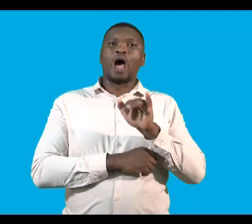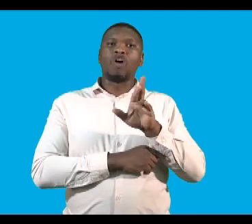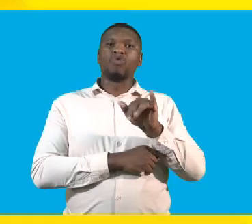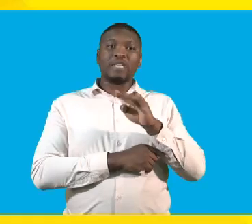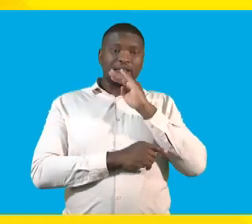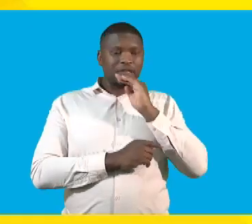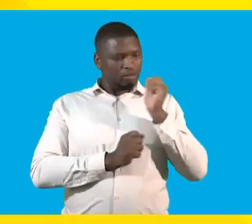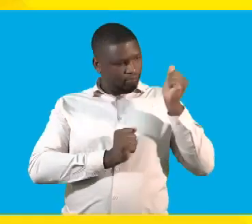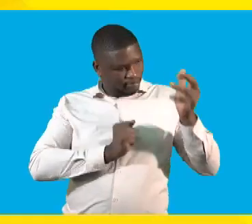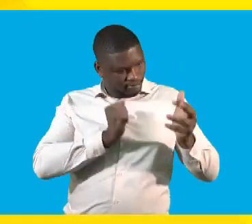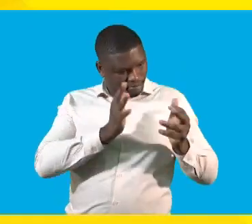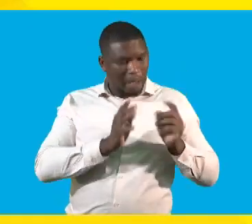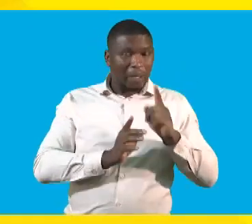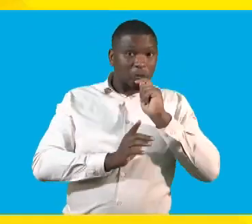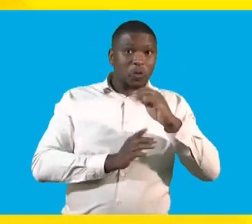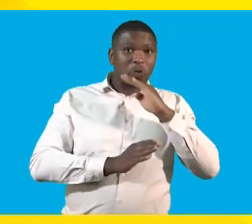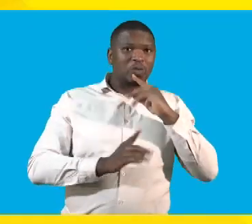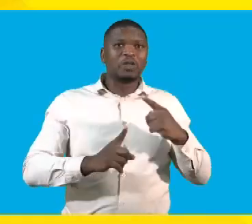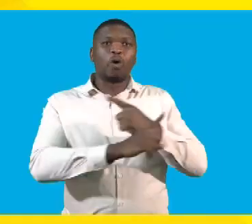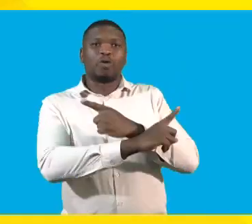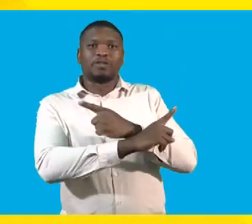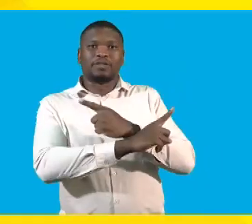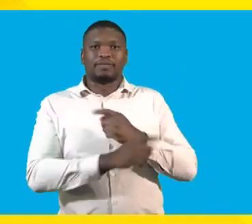saying the opposite of what he actually means.